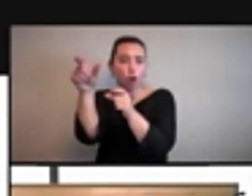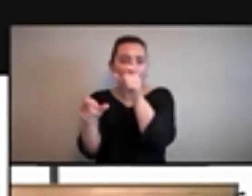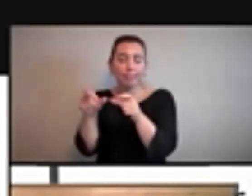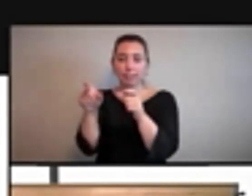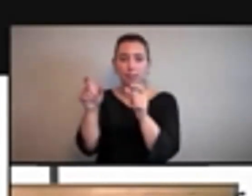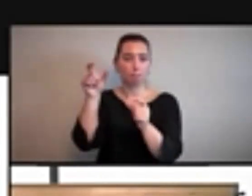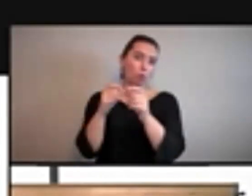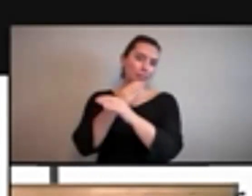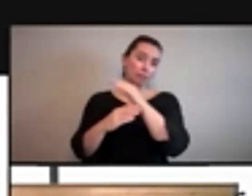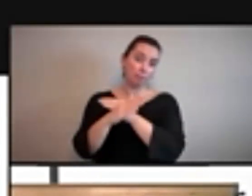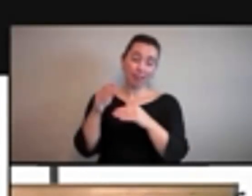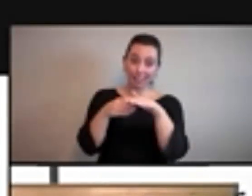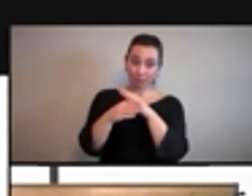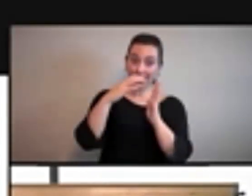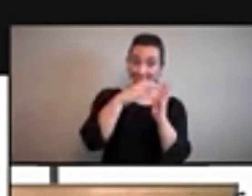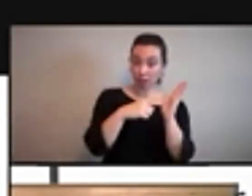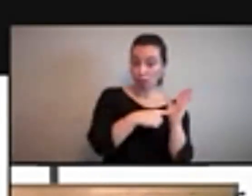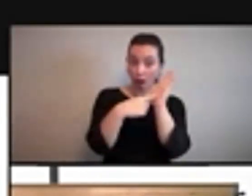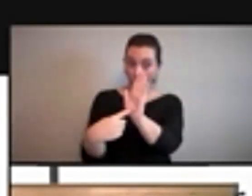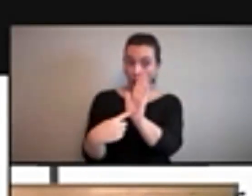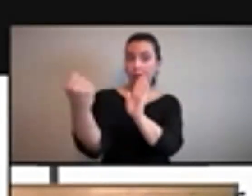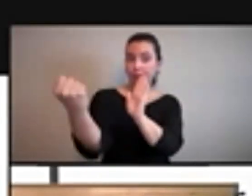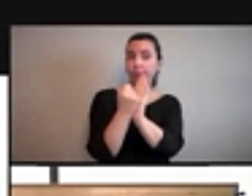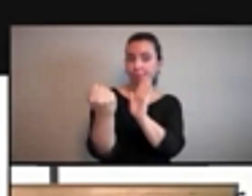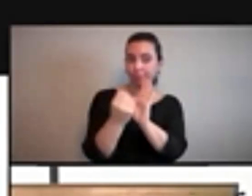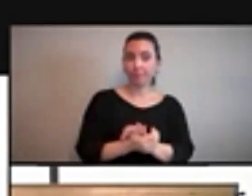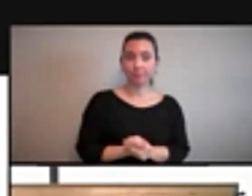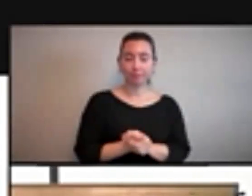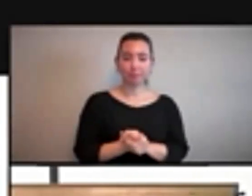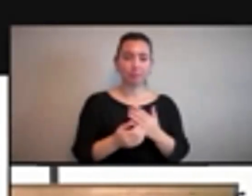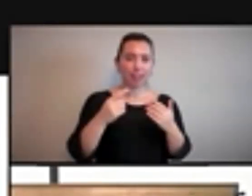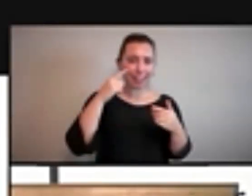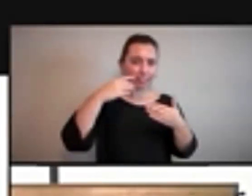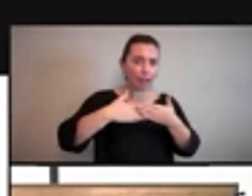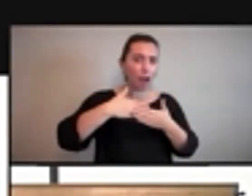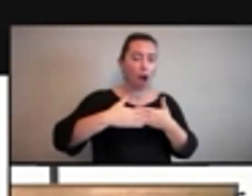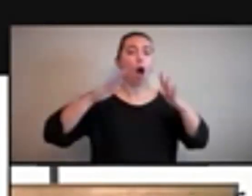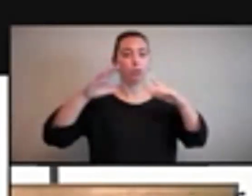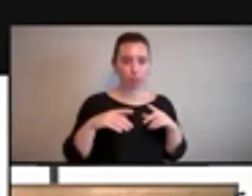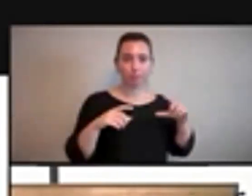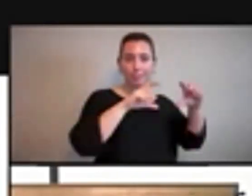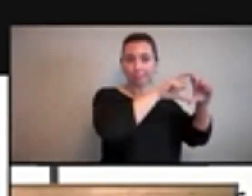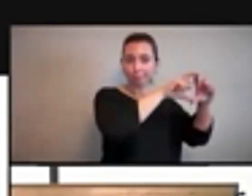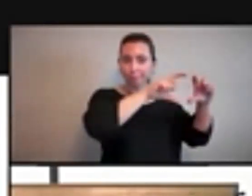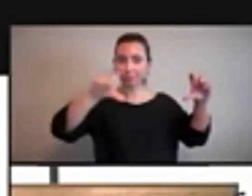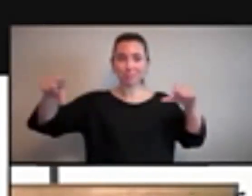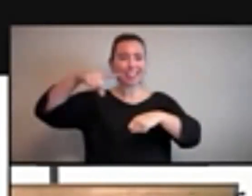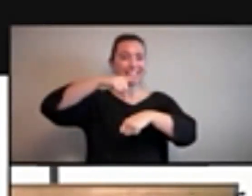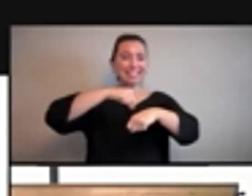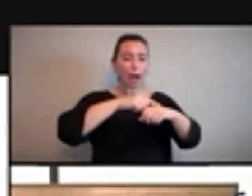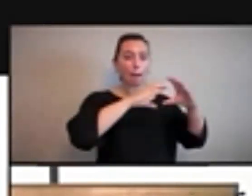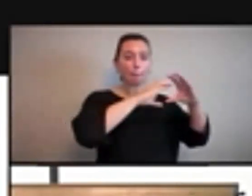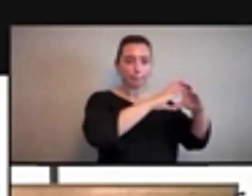tests. I think that was the last slide, I guess. Thank you. No, the last slide is timeline and process. We started off with the